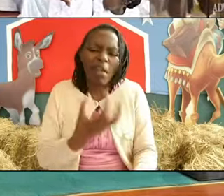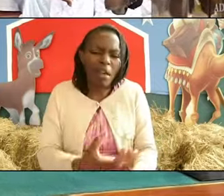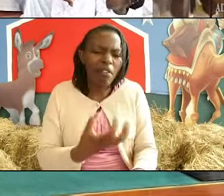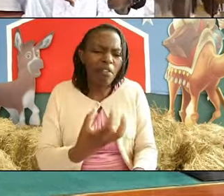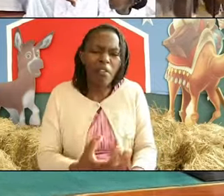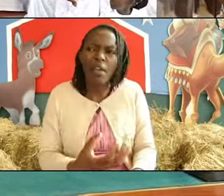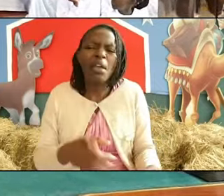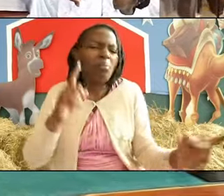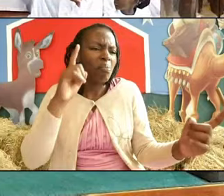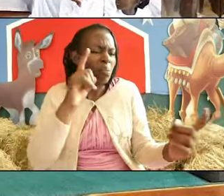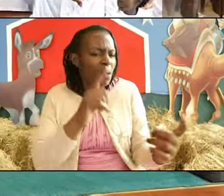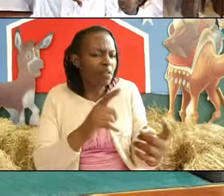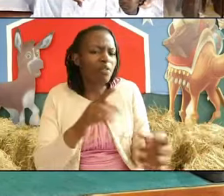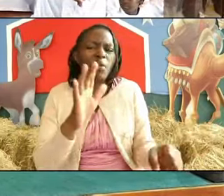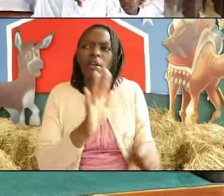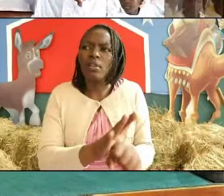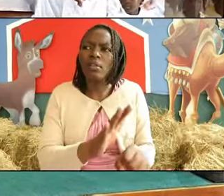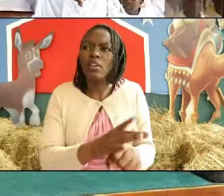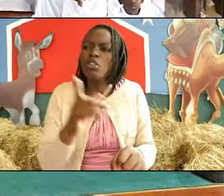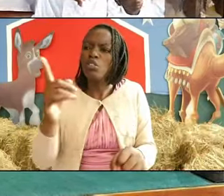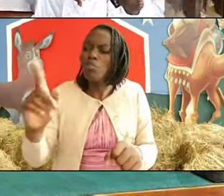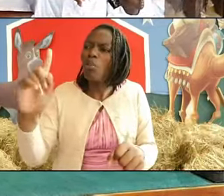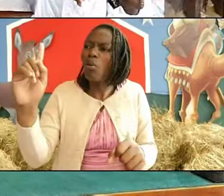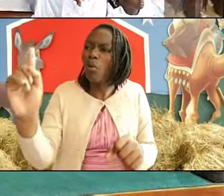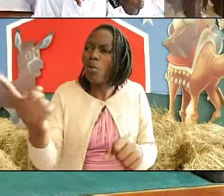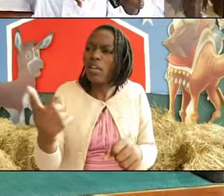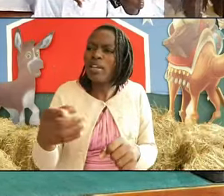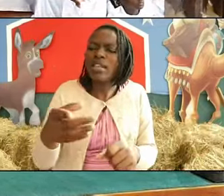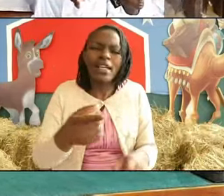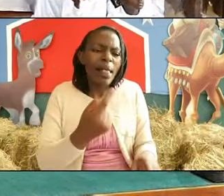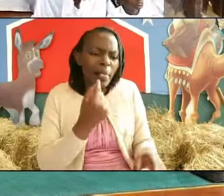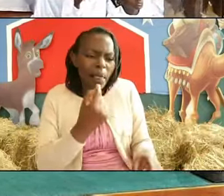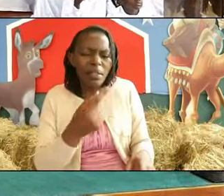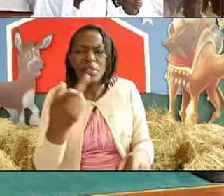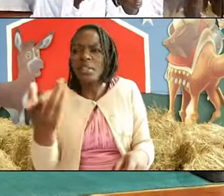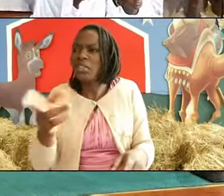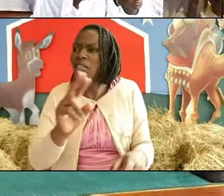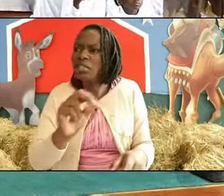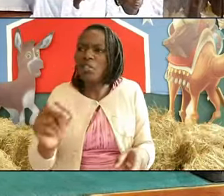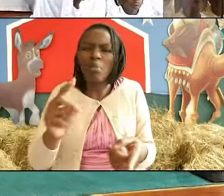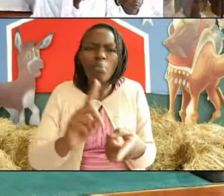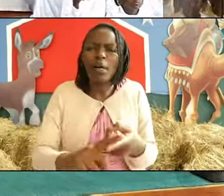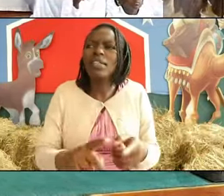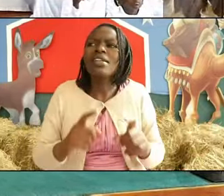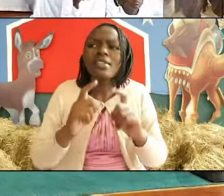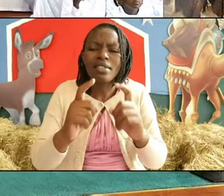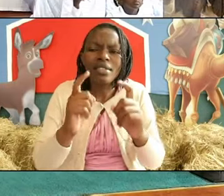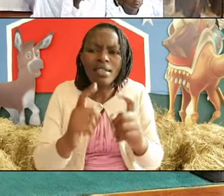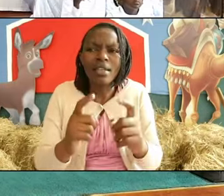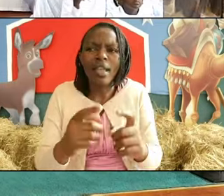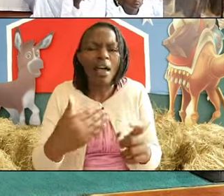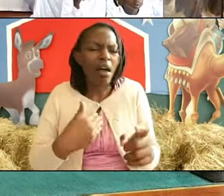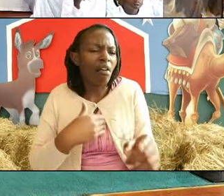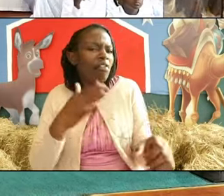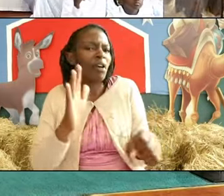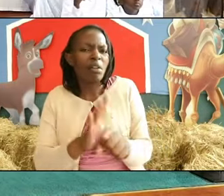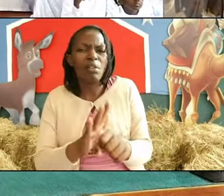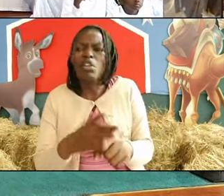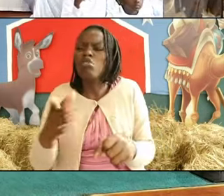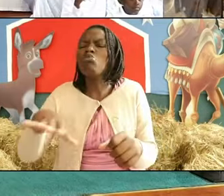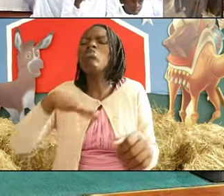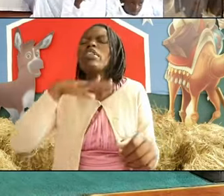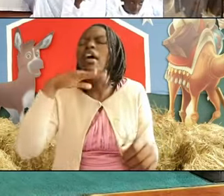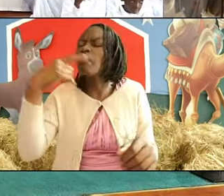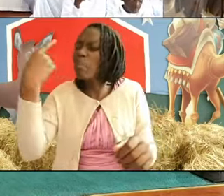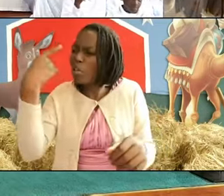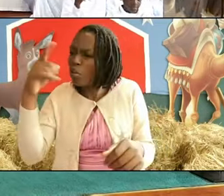is so deep. You will not only taste sin. You will become sin. You will be infected by it. You will die